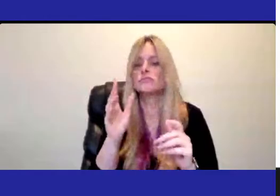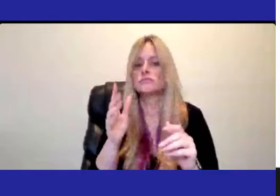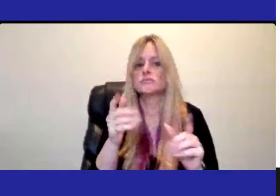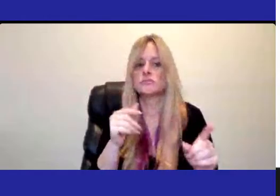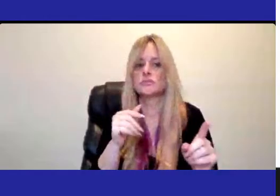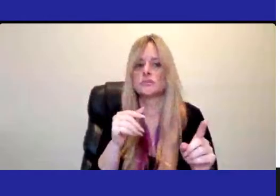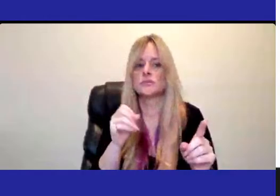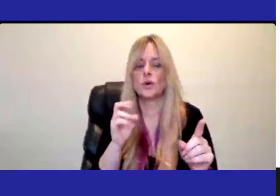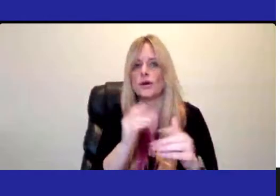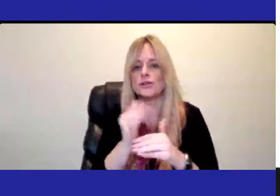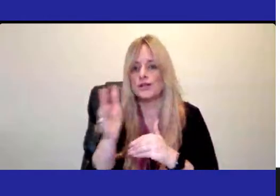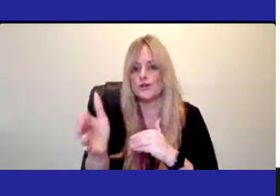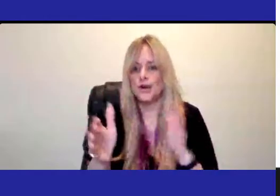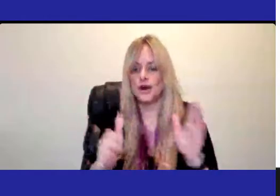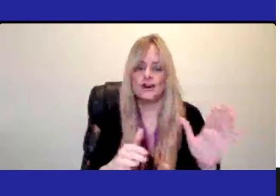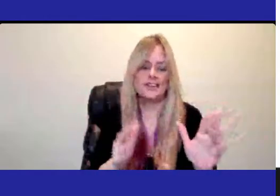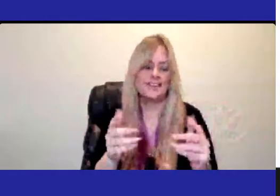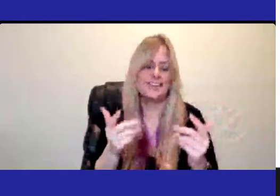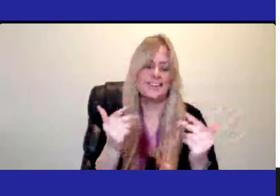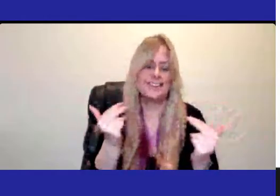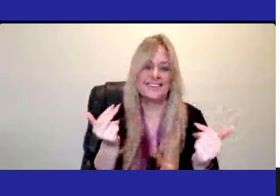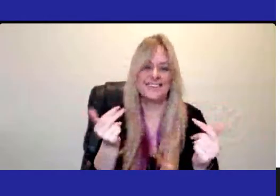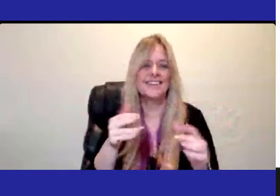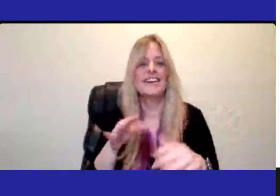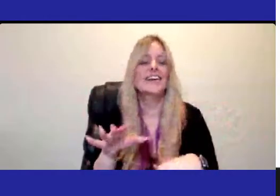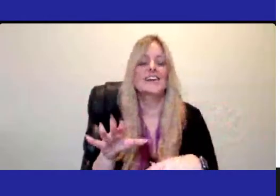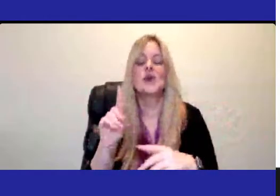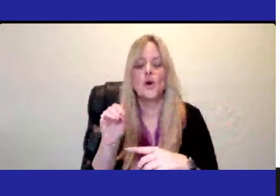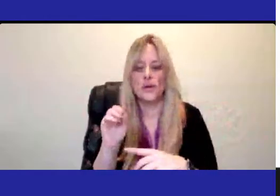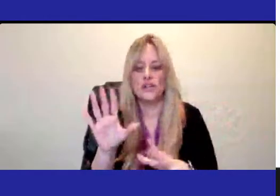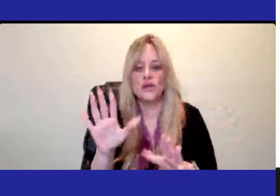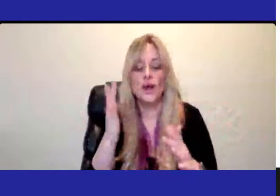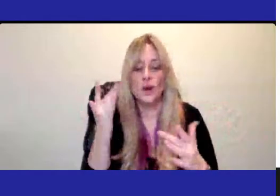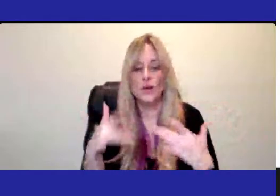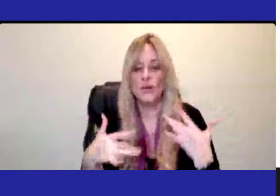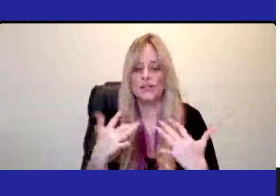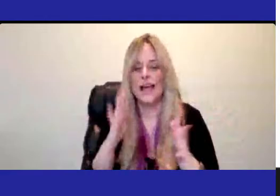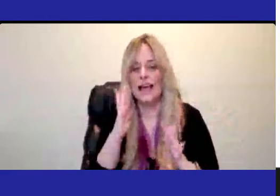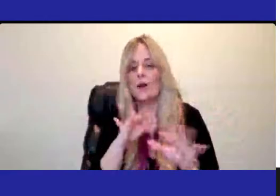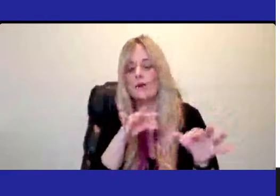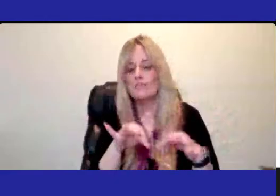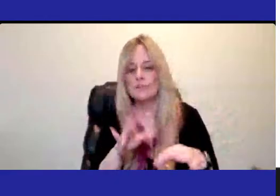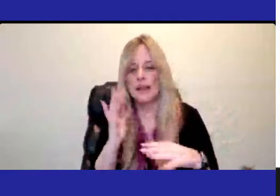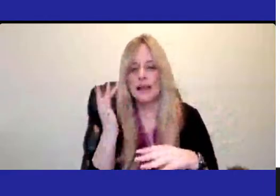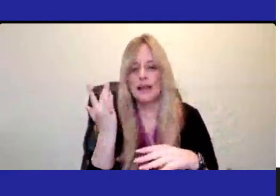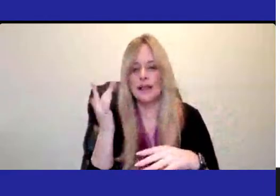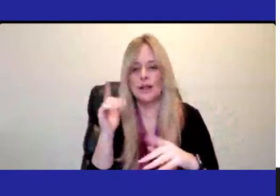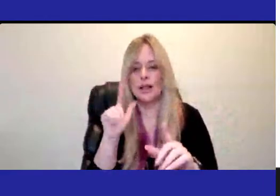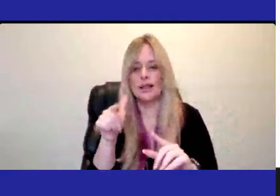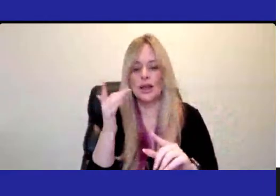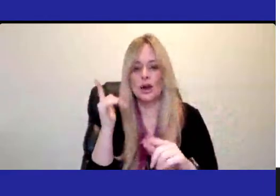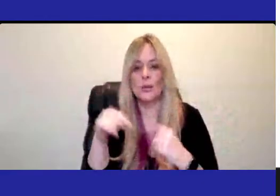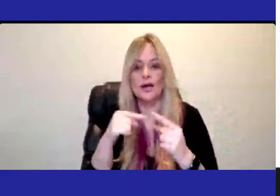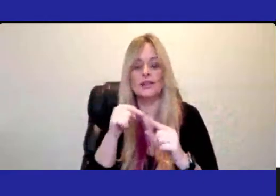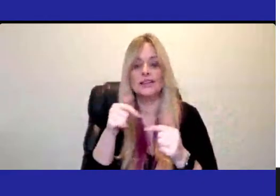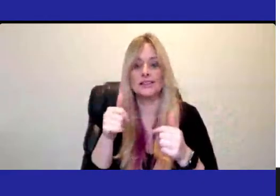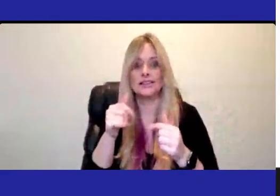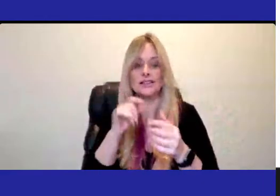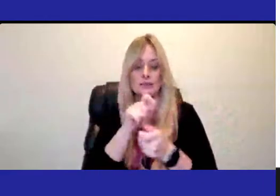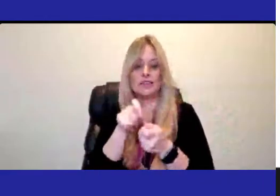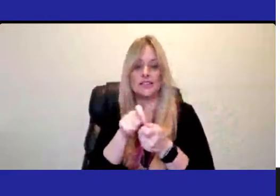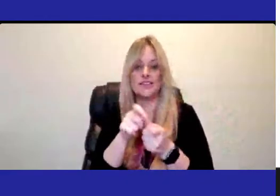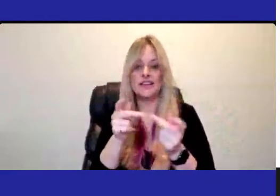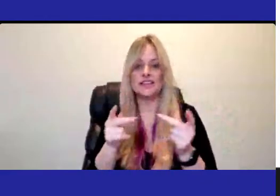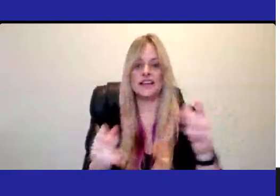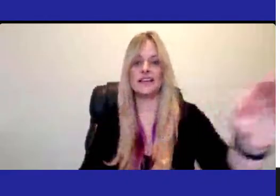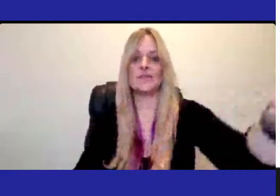far? Sorry. We do, and I'll tell you why we're excited about it, and I'll tell you later about the particular site. In internal medicine training